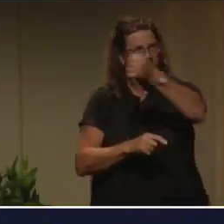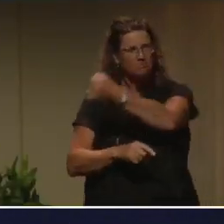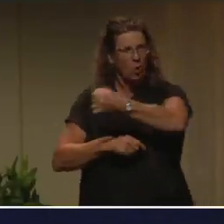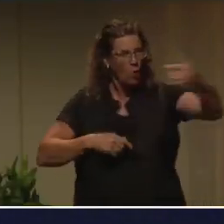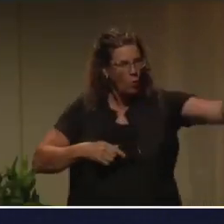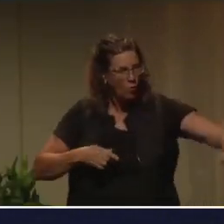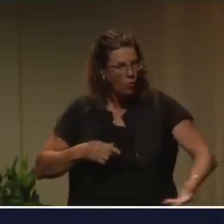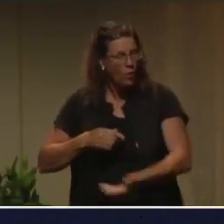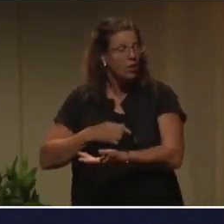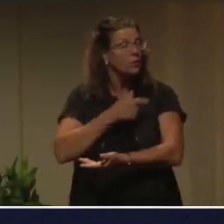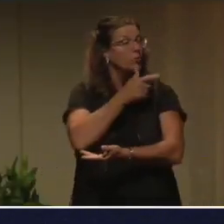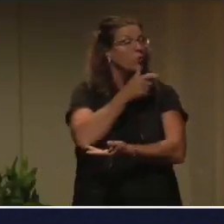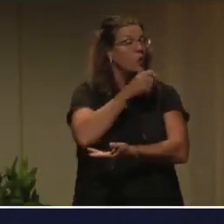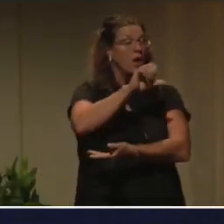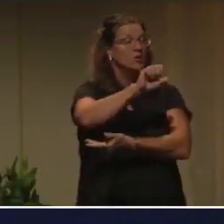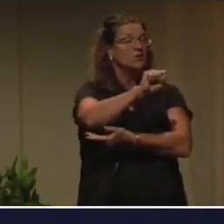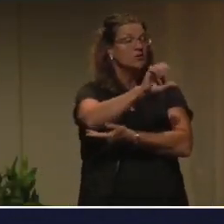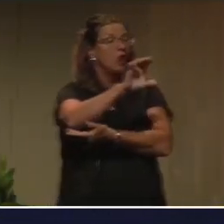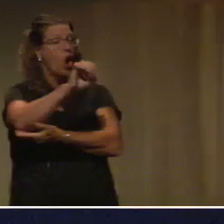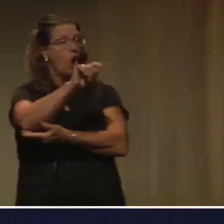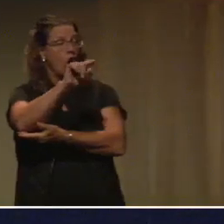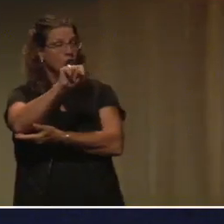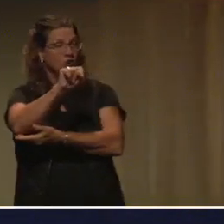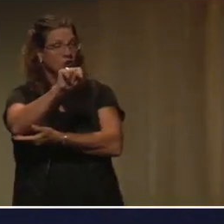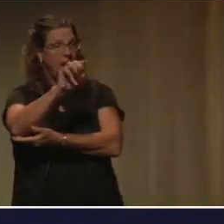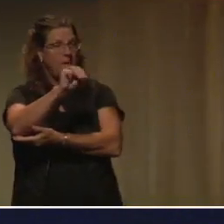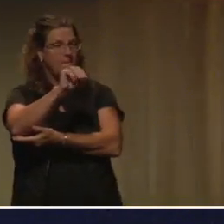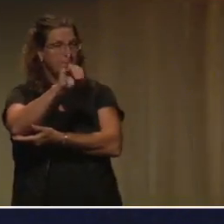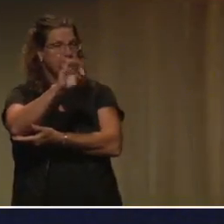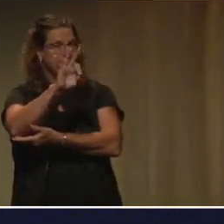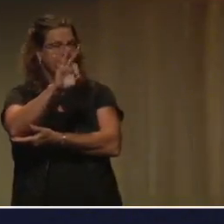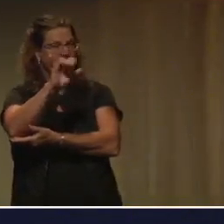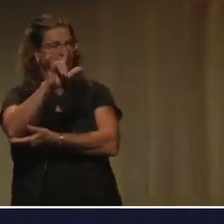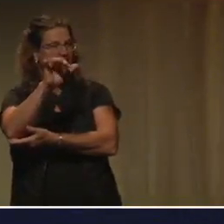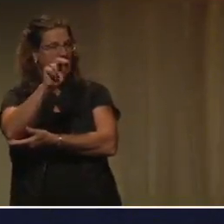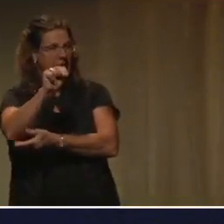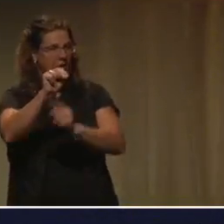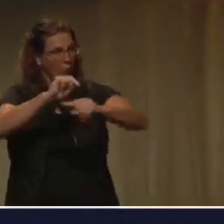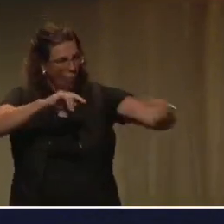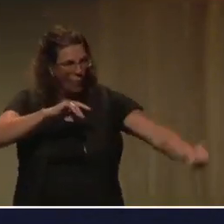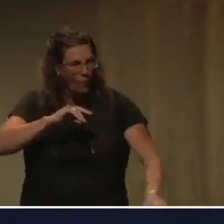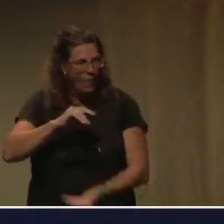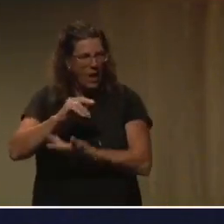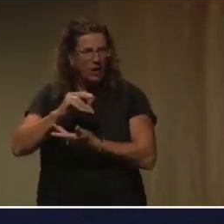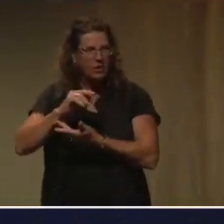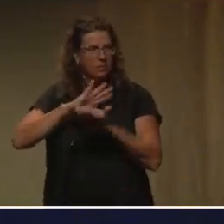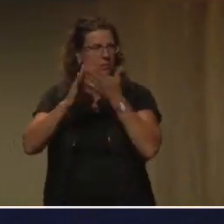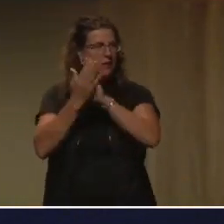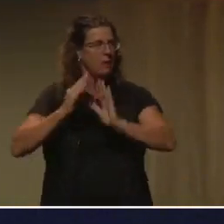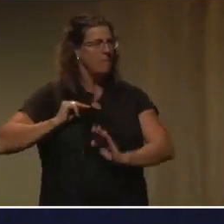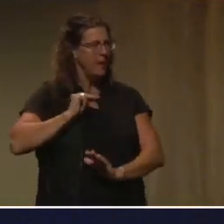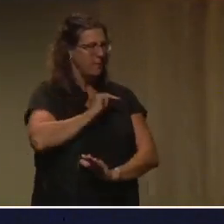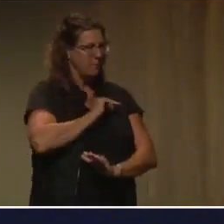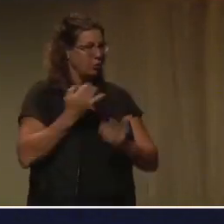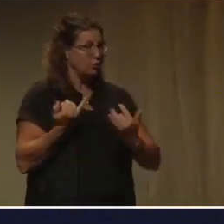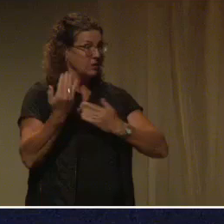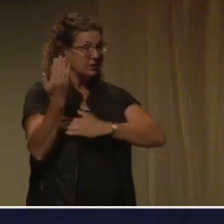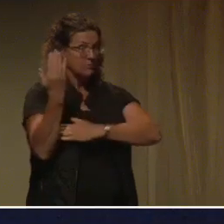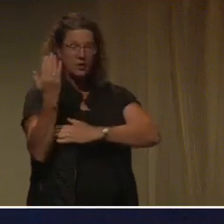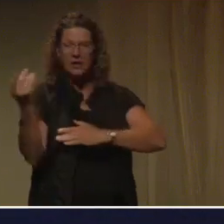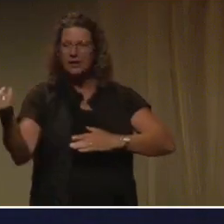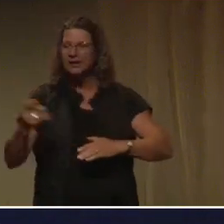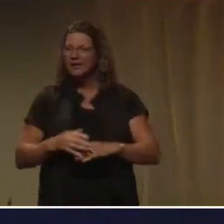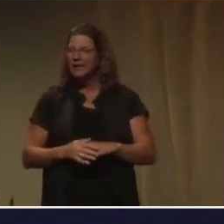that's Scott Mifflin. So, Scott, why don't you come on up? There's Scott. So sometimes we have groups of people, but Scott has kind